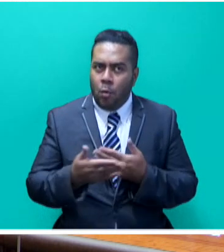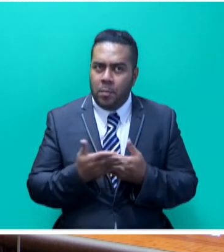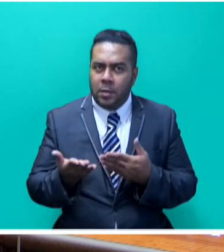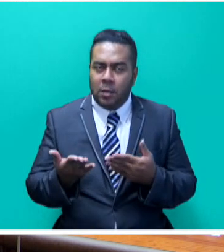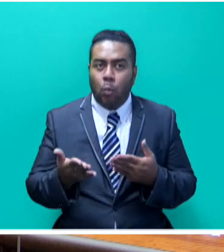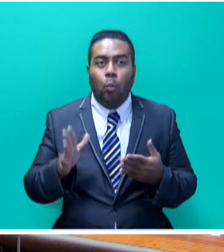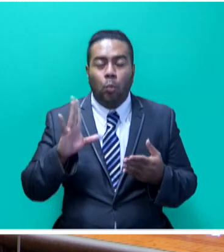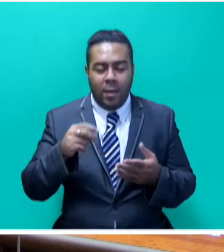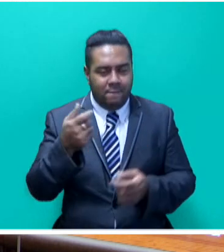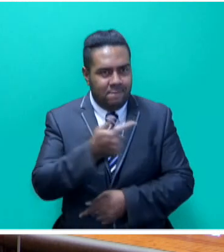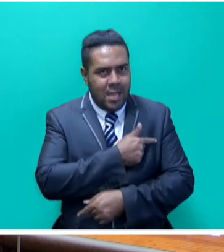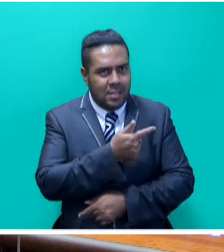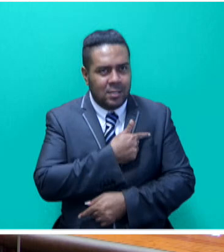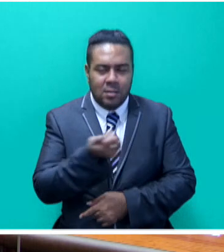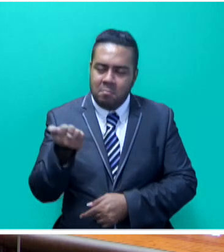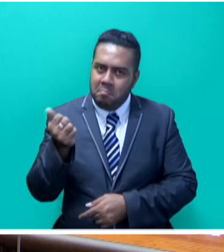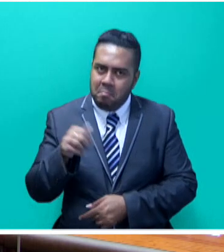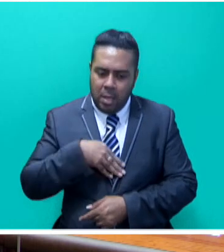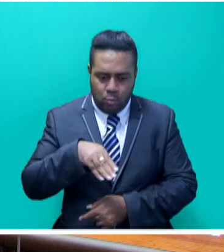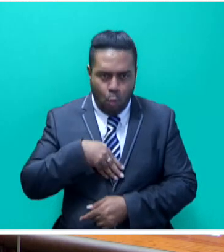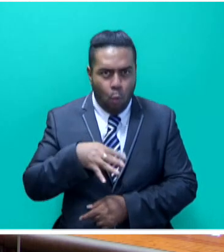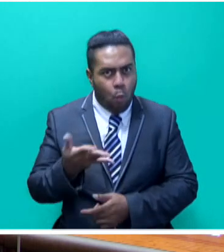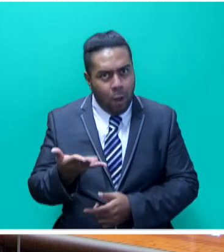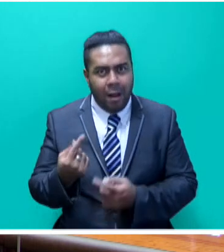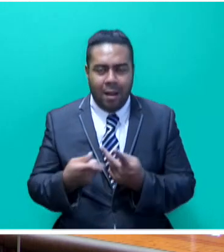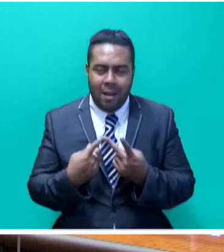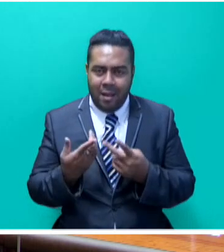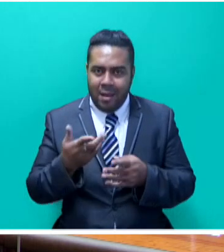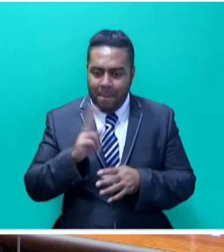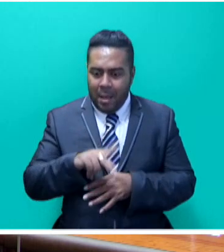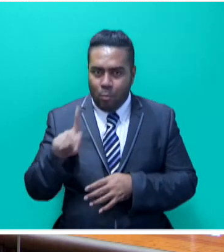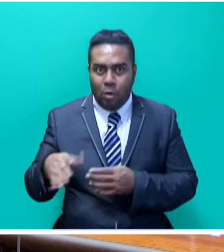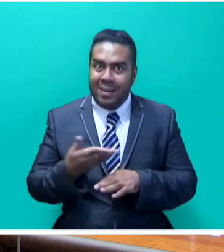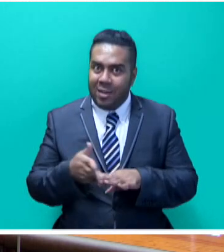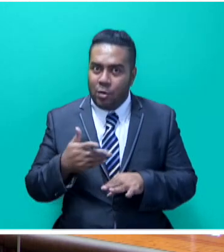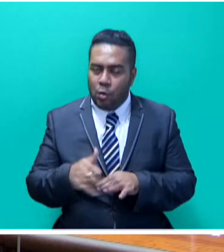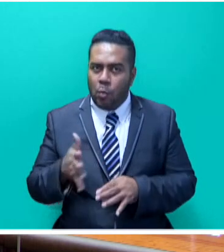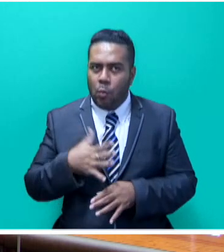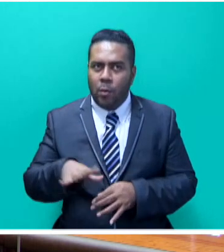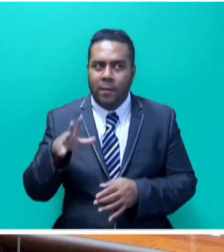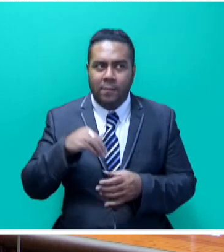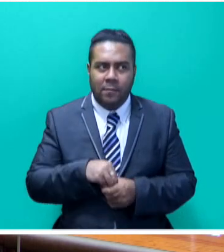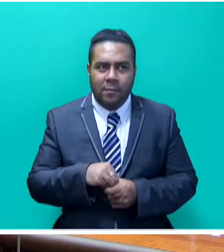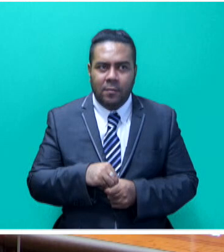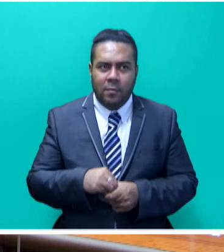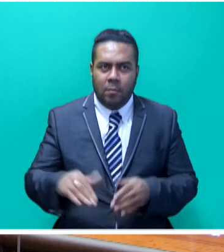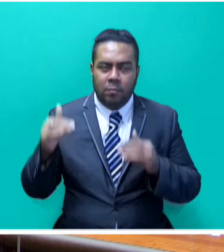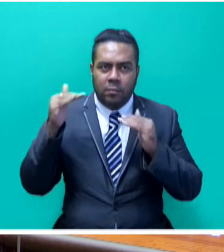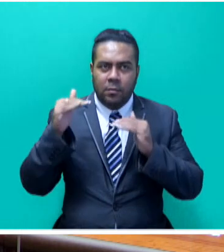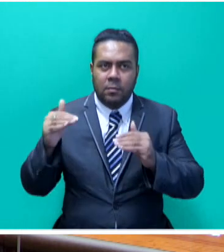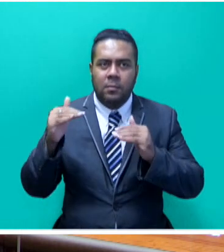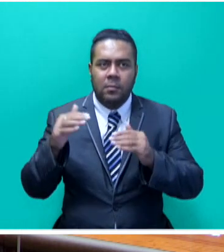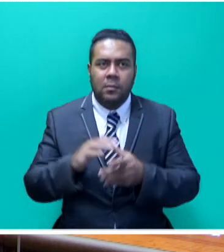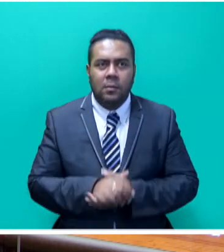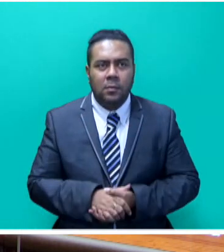Speaker, sir, with vaccine passports and tourist insurance schemes, we have now put ourselves on par with our markets.